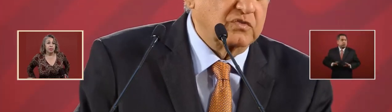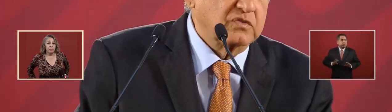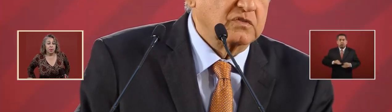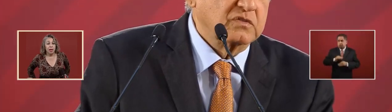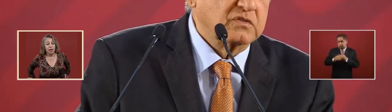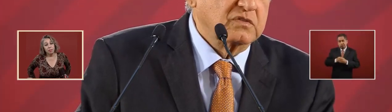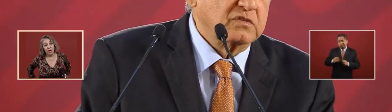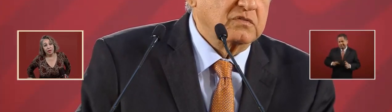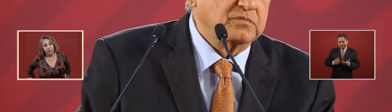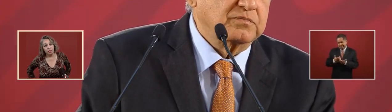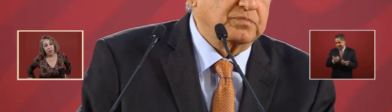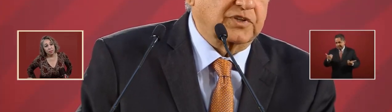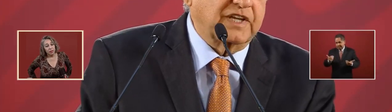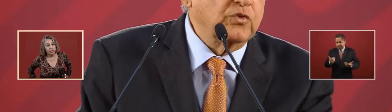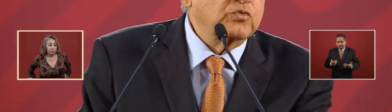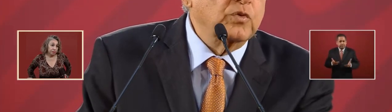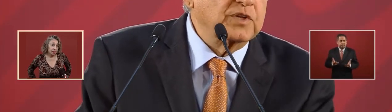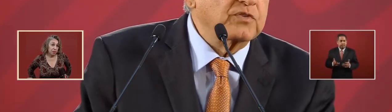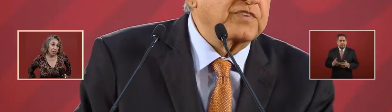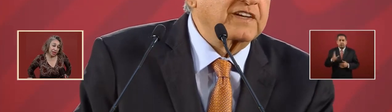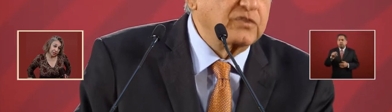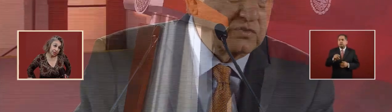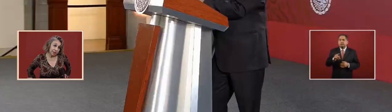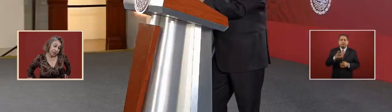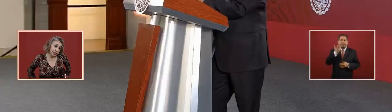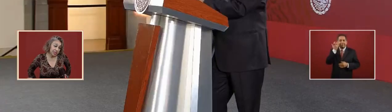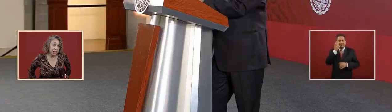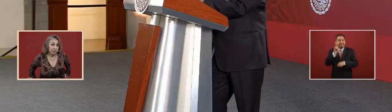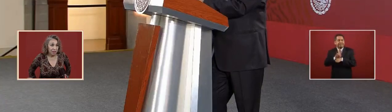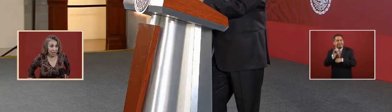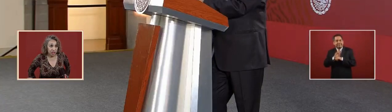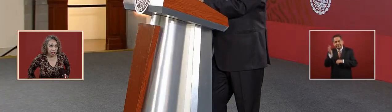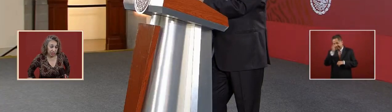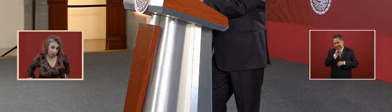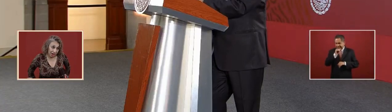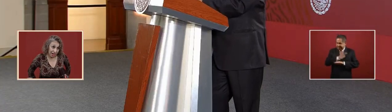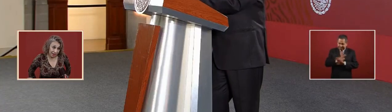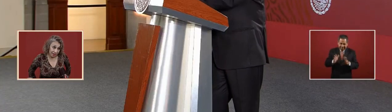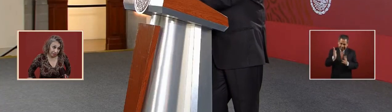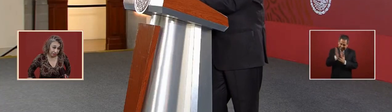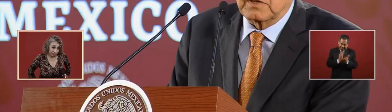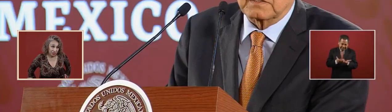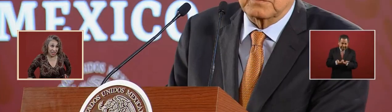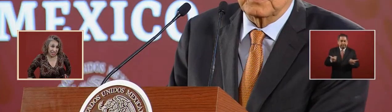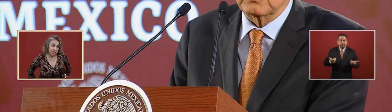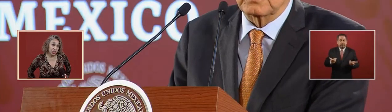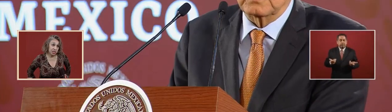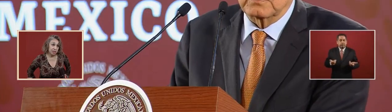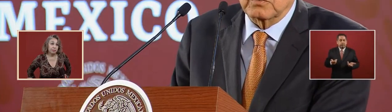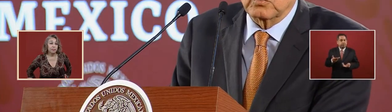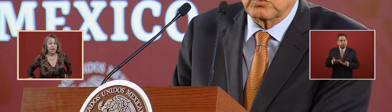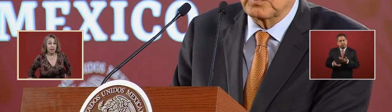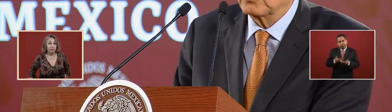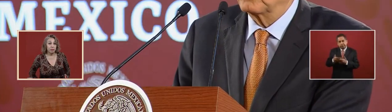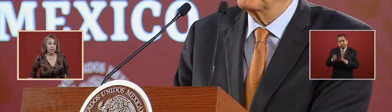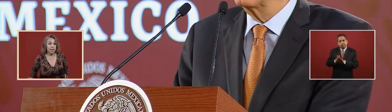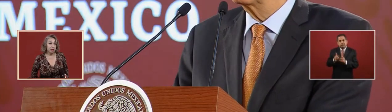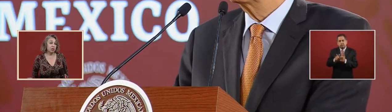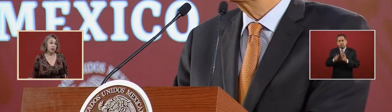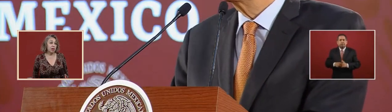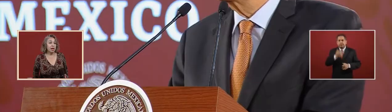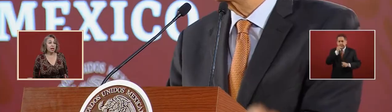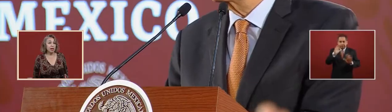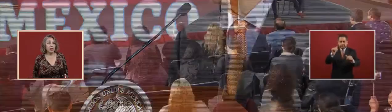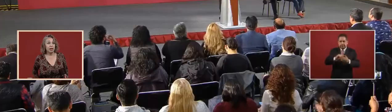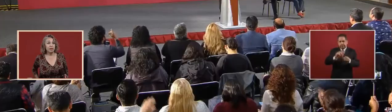todos, and the power of the people. Porque no es un gobierno because factioso. This is not a factious or lying, no es un gobierno fictitious de un government bueno,